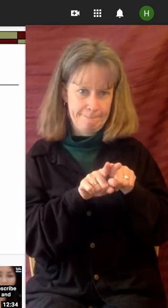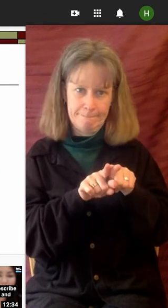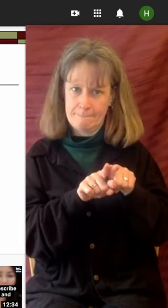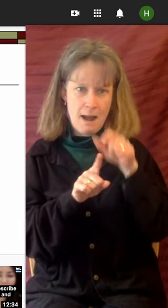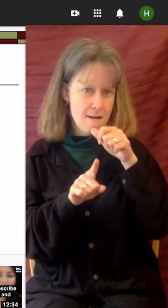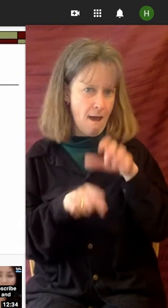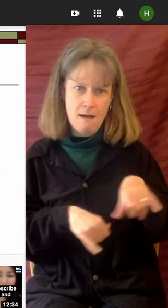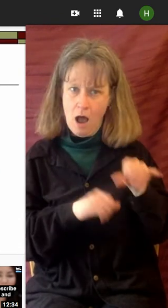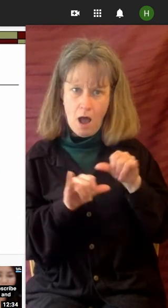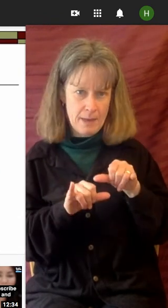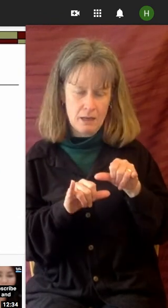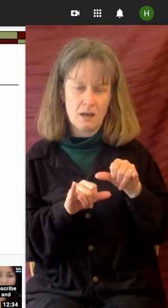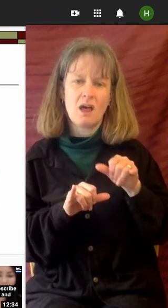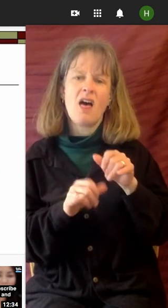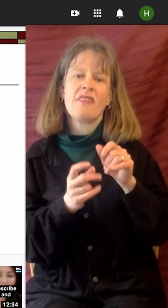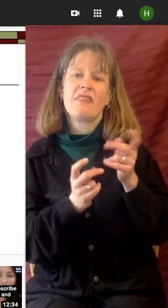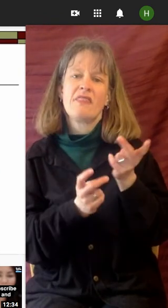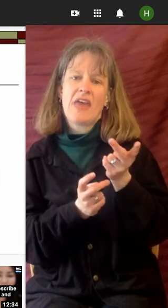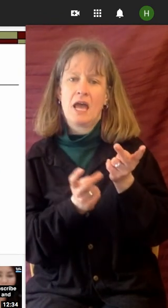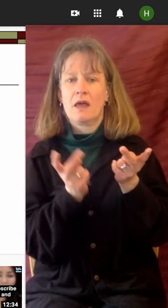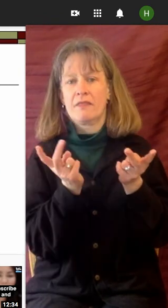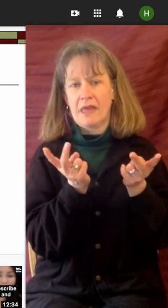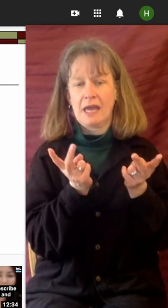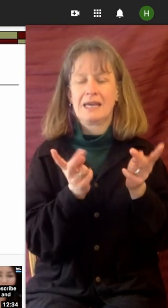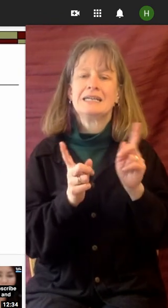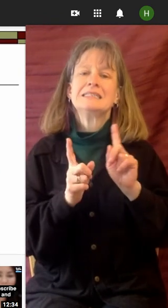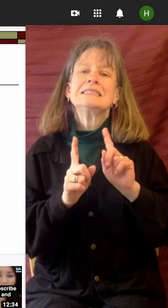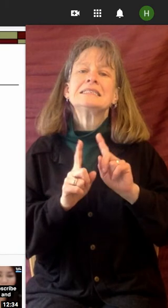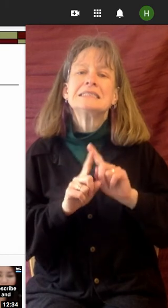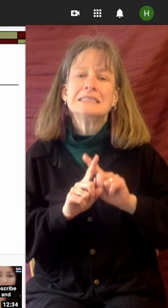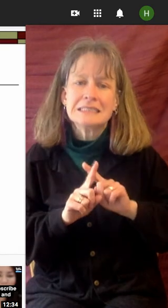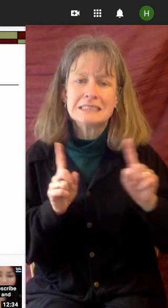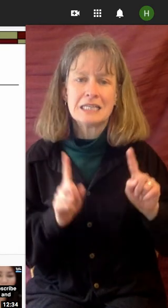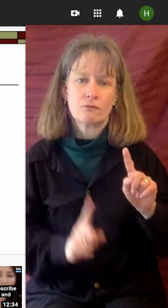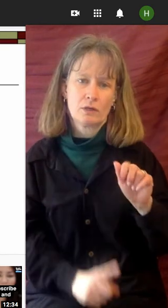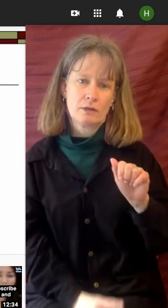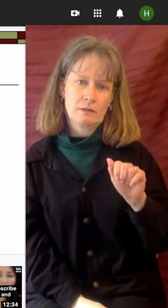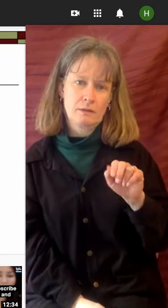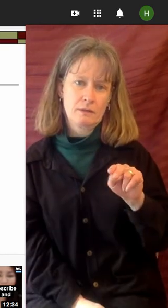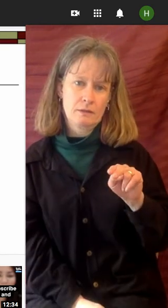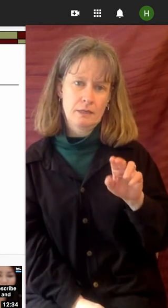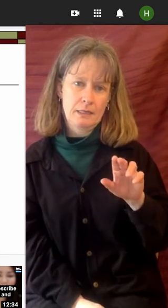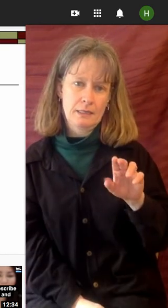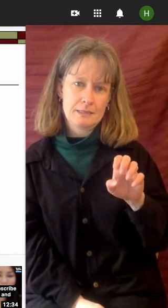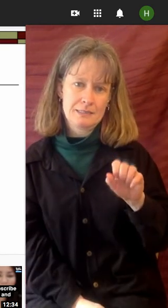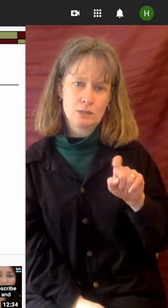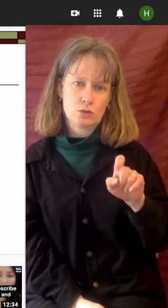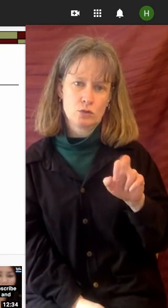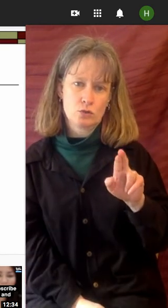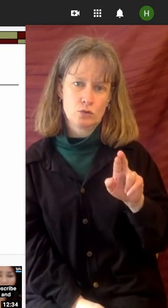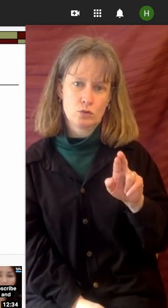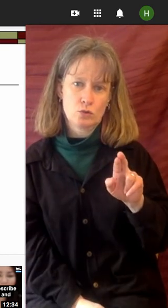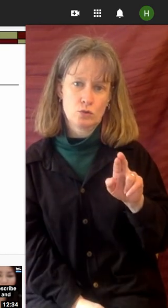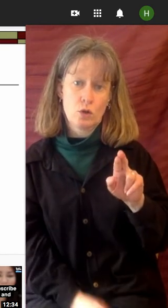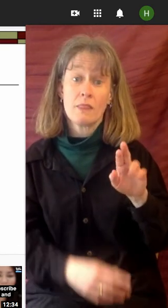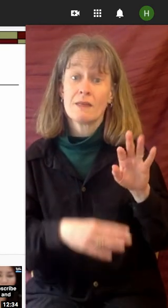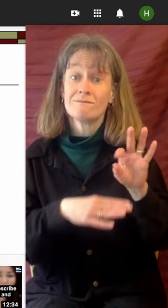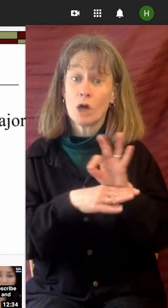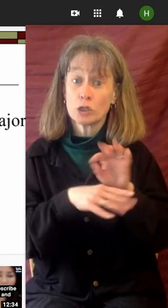a common ancestor, but they have a similar use. Flying, swimming.